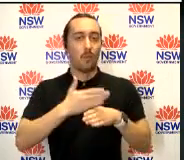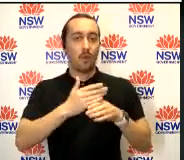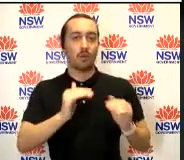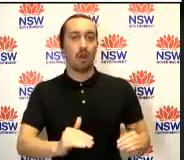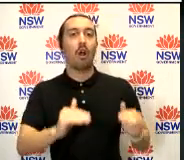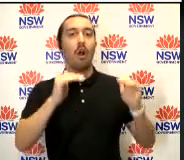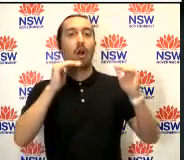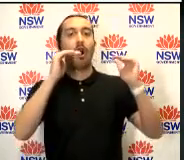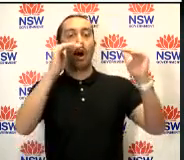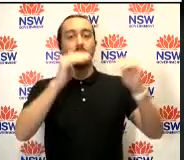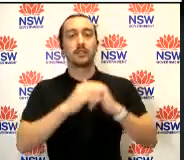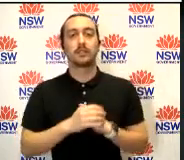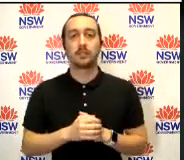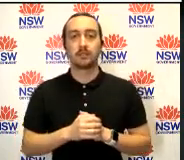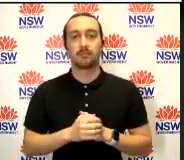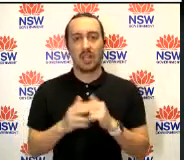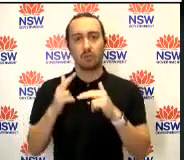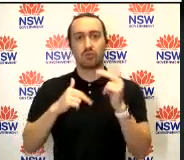the construction sector.